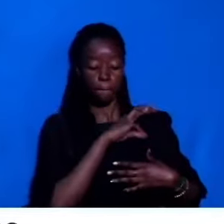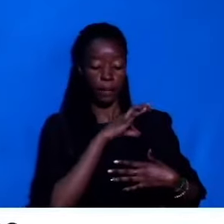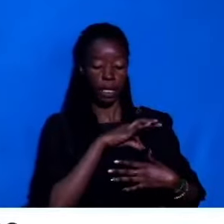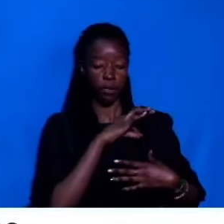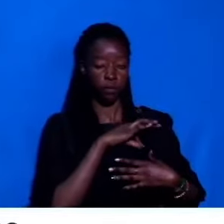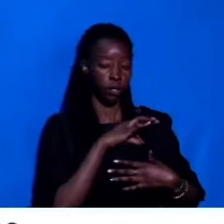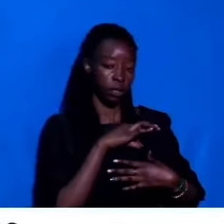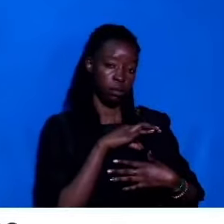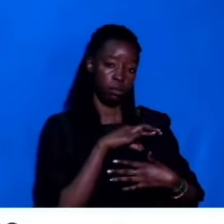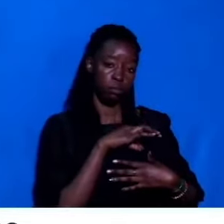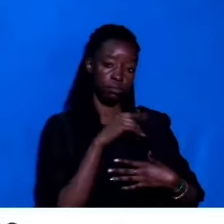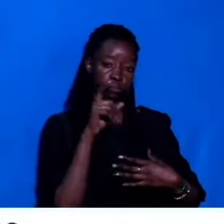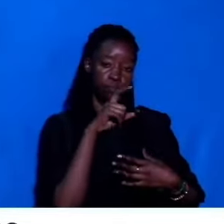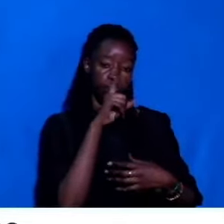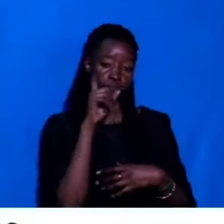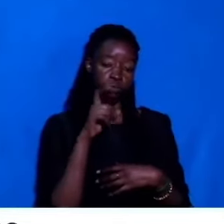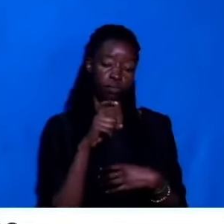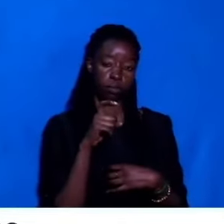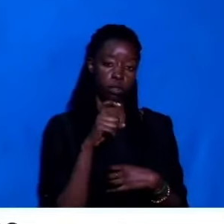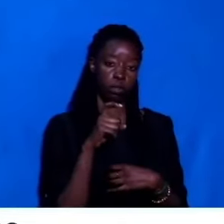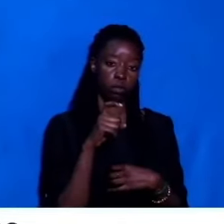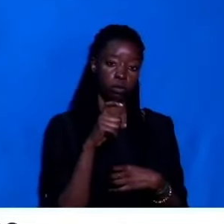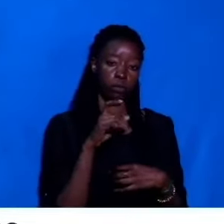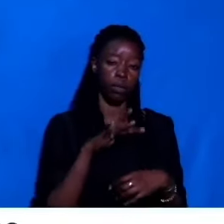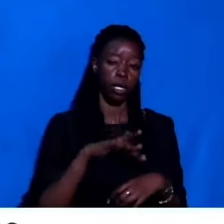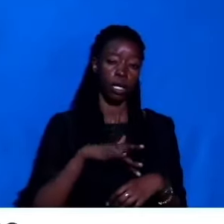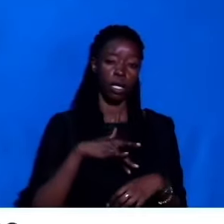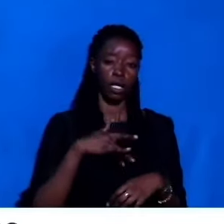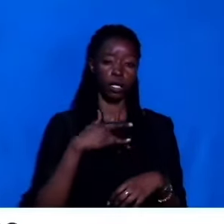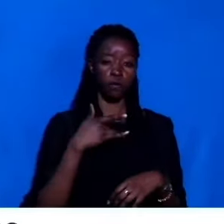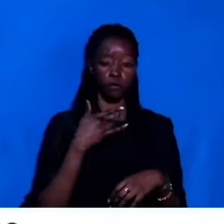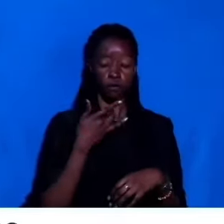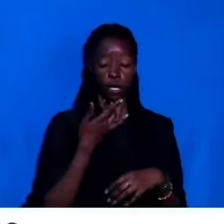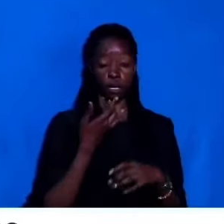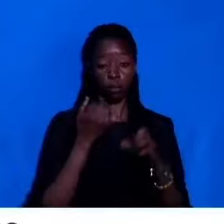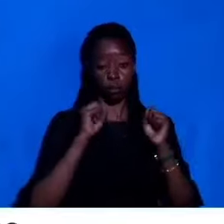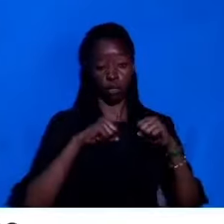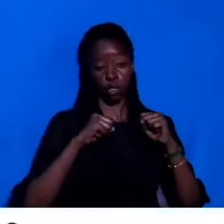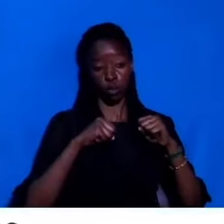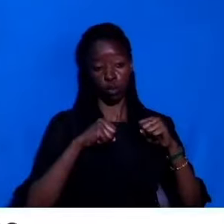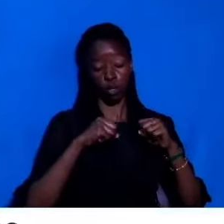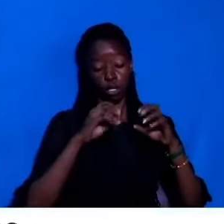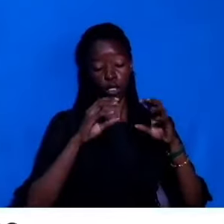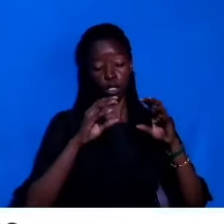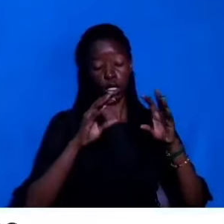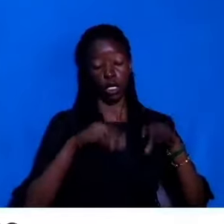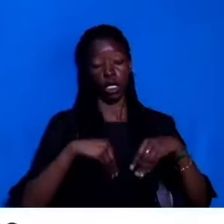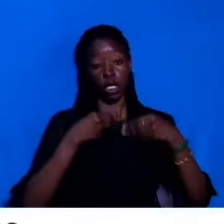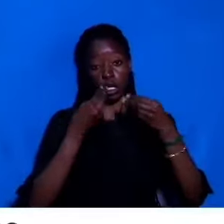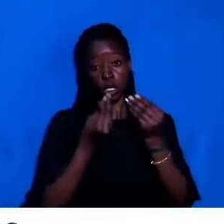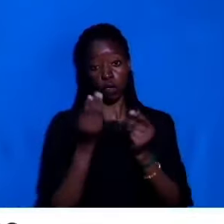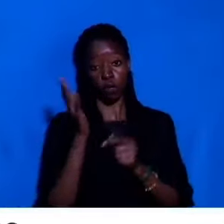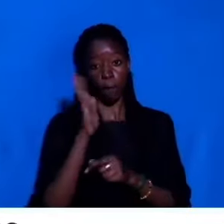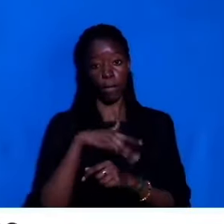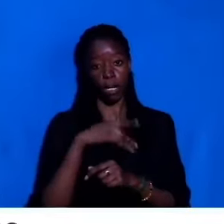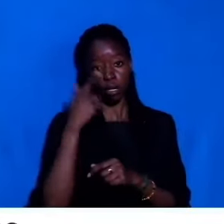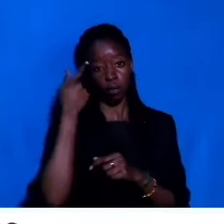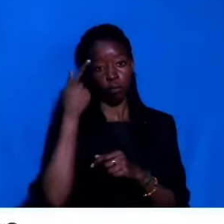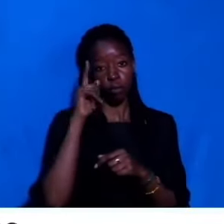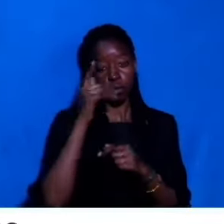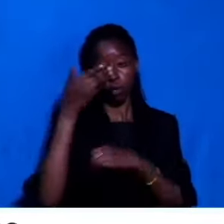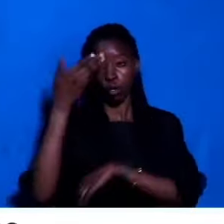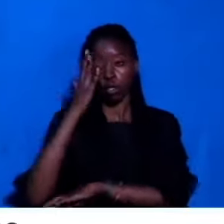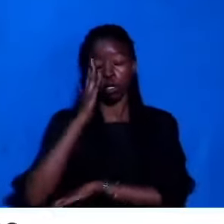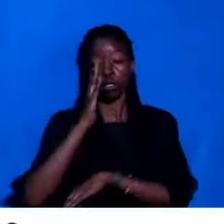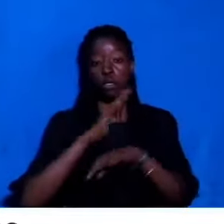The psalmist felt indebted to God. He felt like he needed to do something to reciprocate God's goodness to him, and